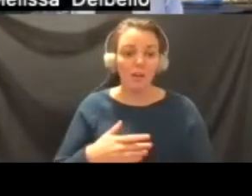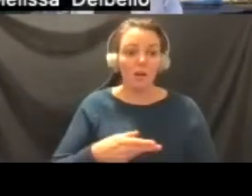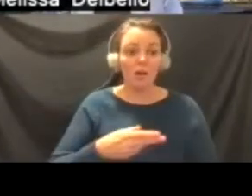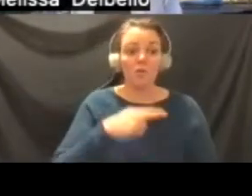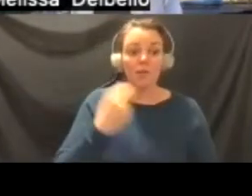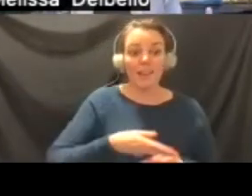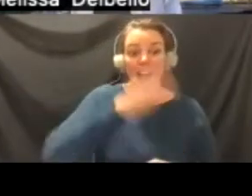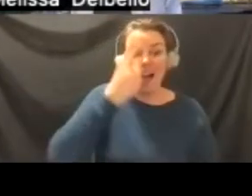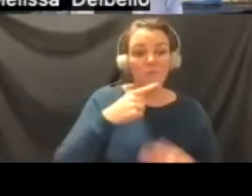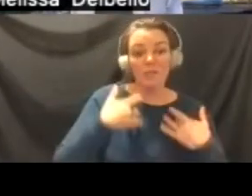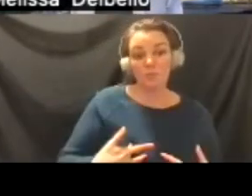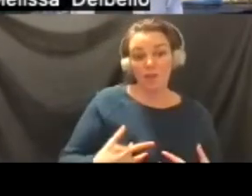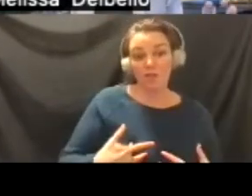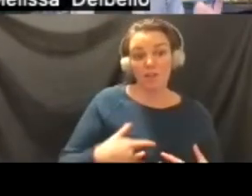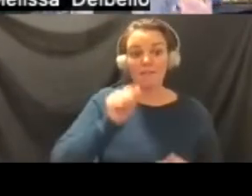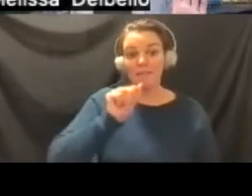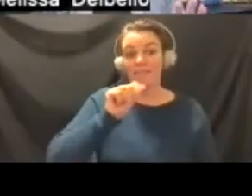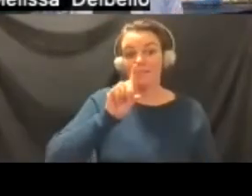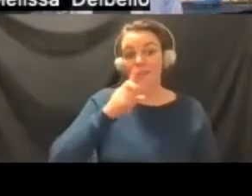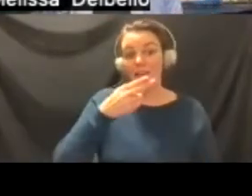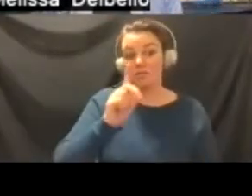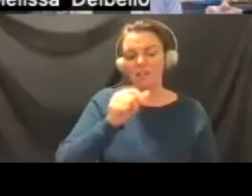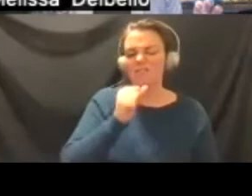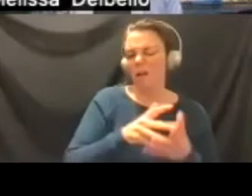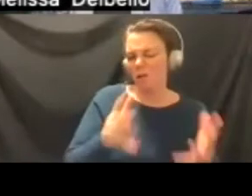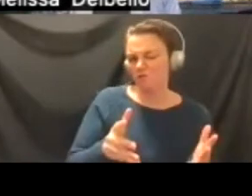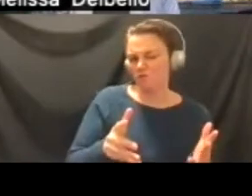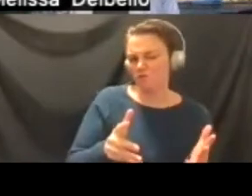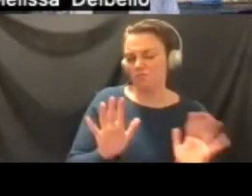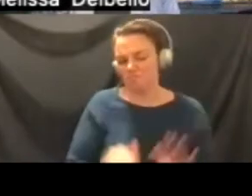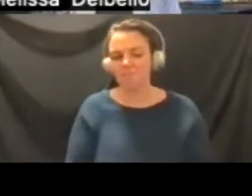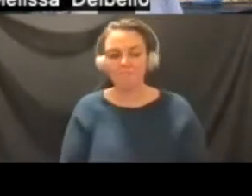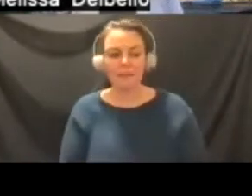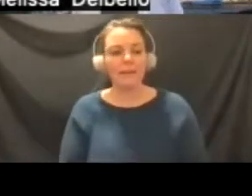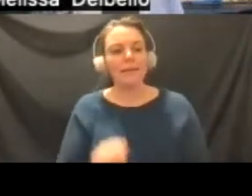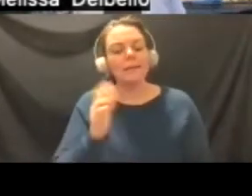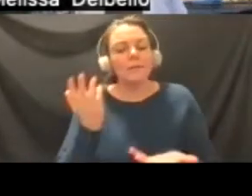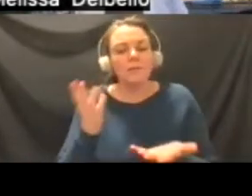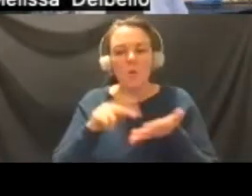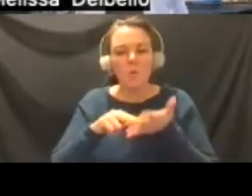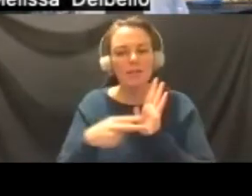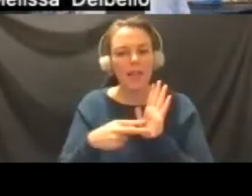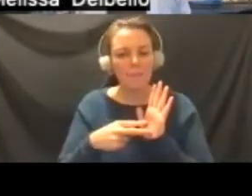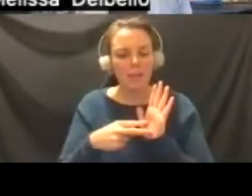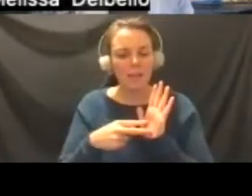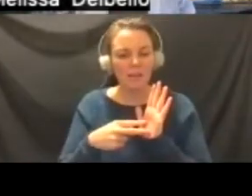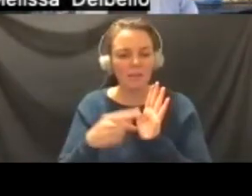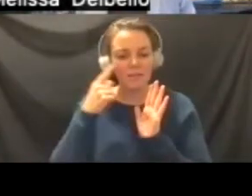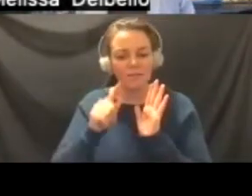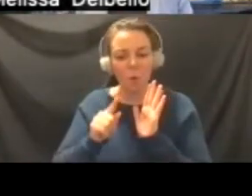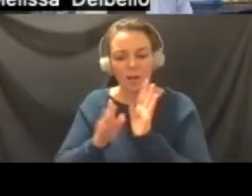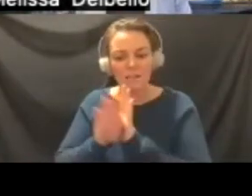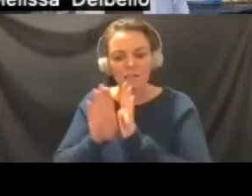depression and ADHD. So what does that mean in terms of